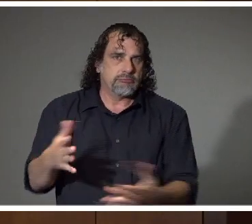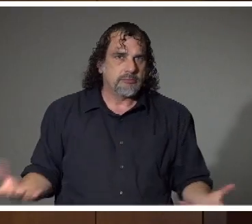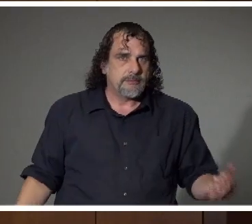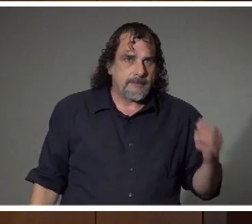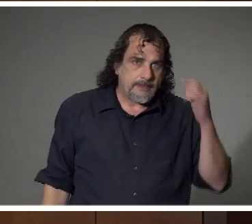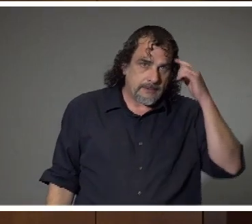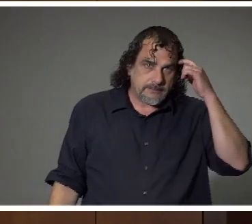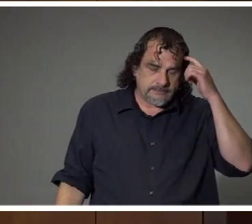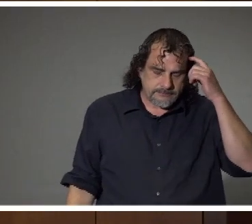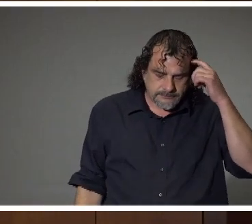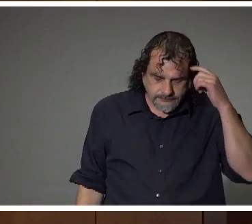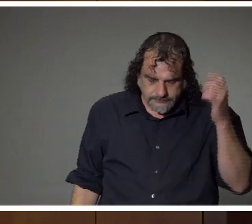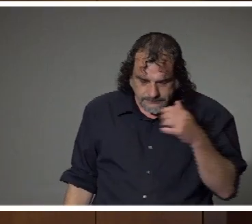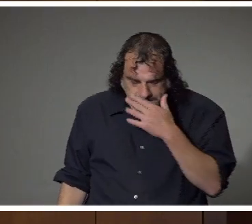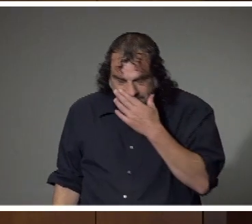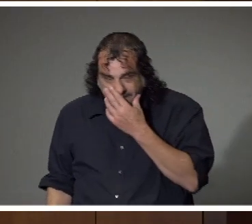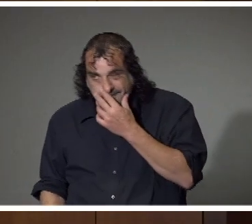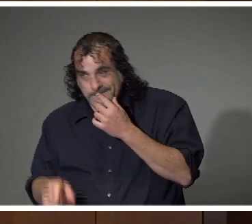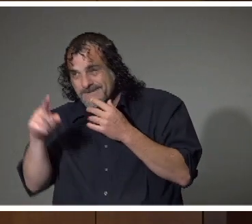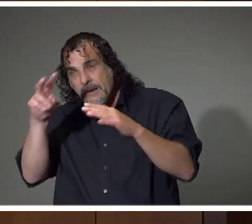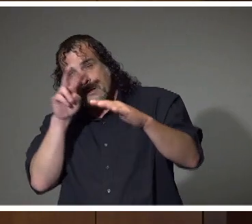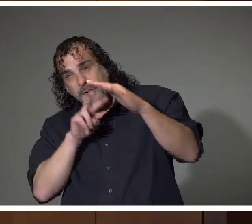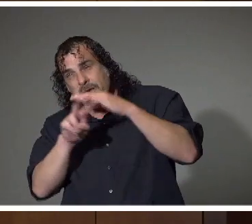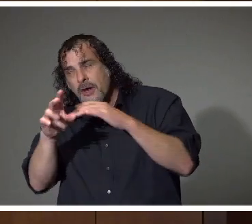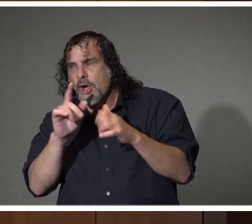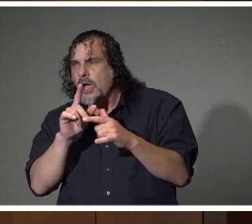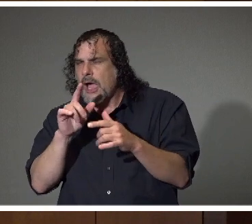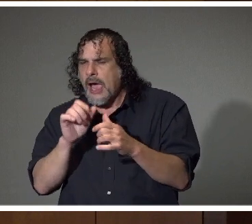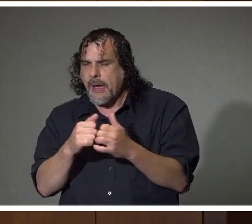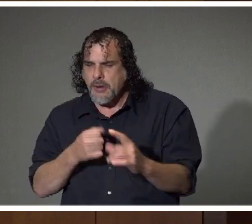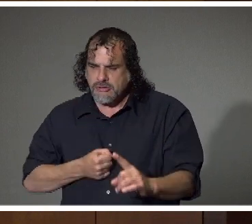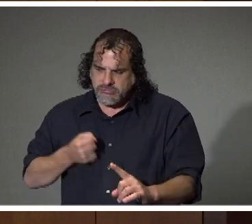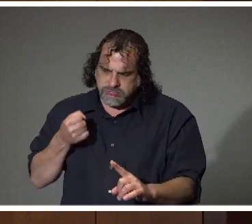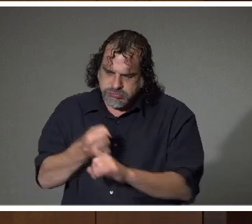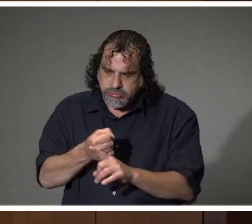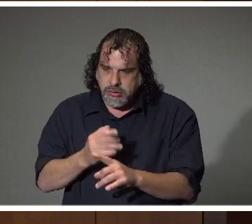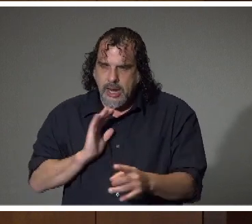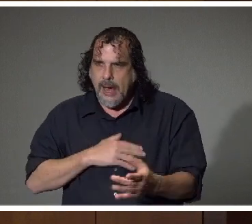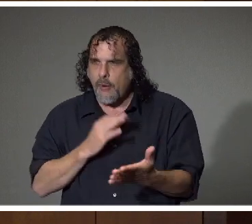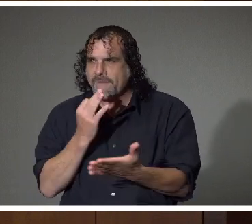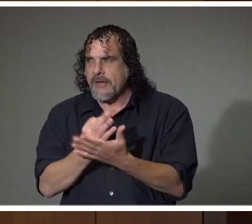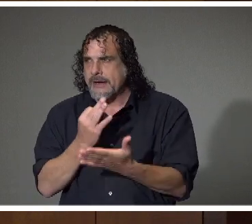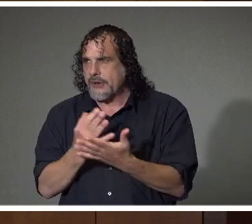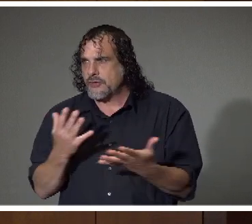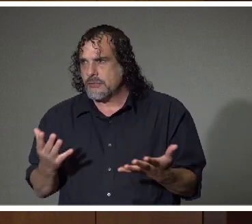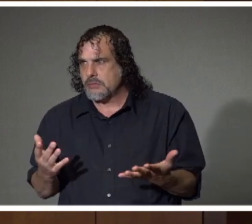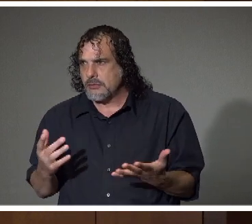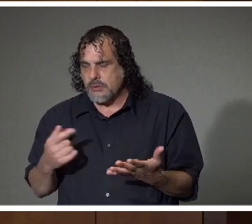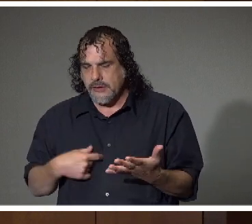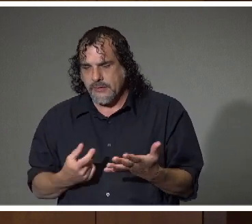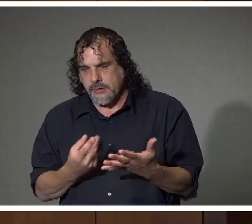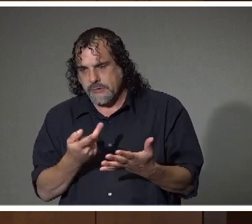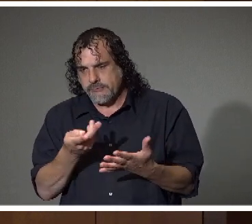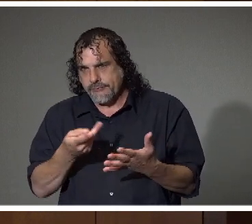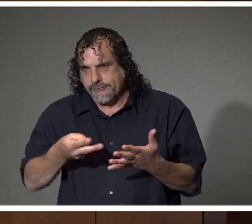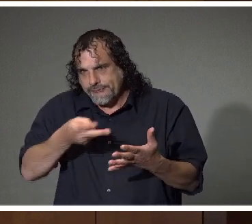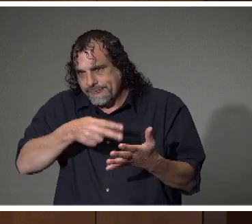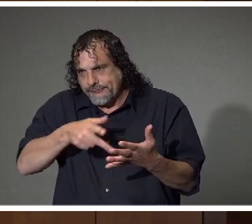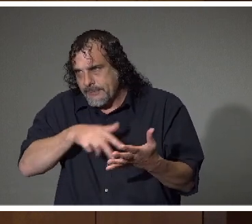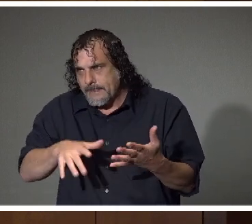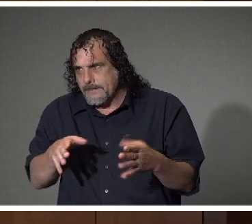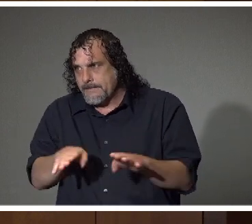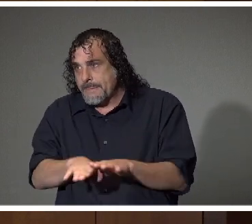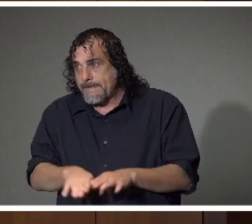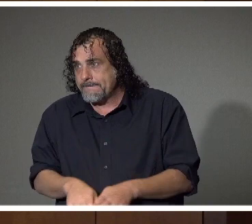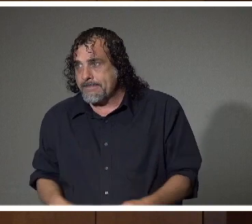Scott? You got any projections on what type of financial hit the state has taken in this multi-week period as far as how far we're